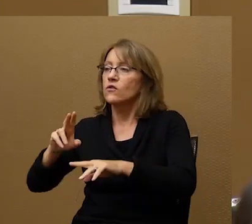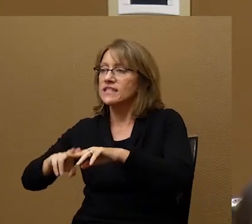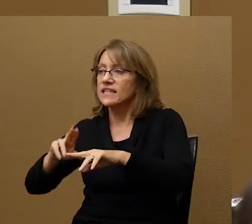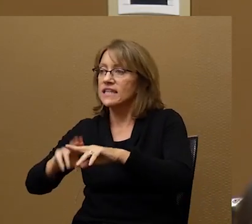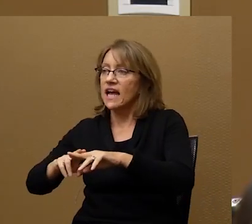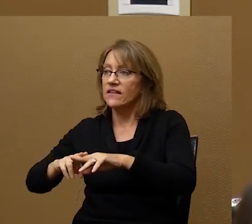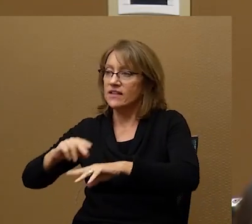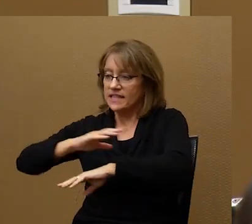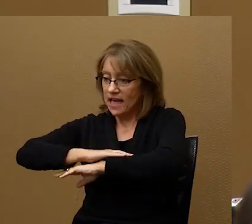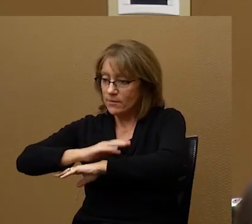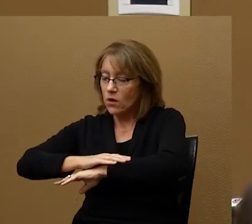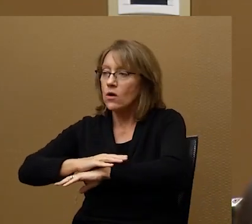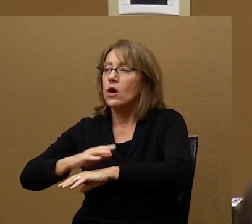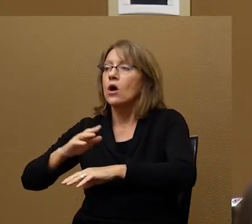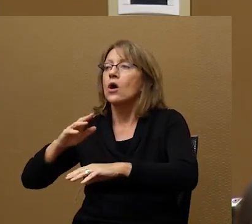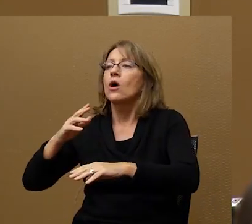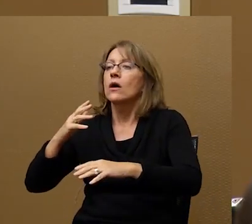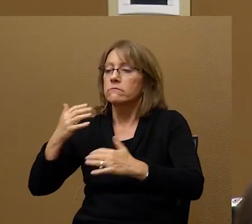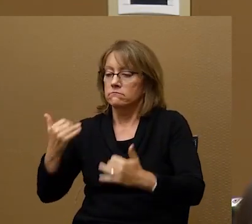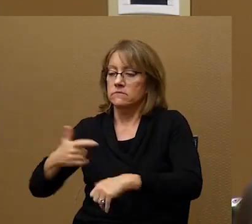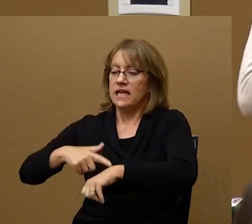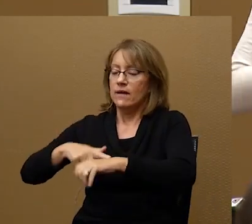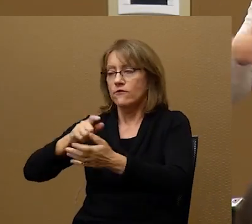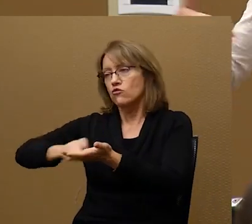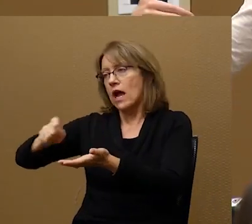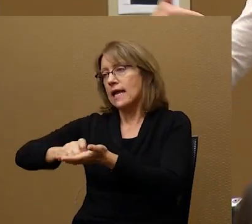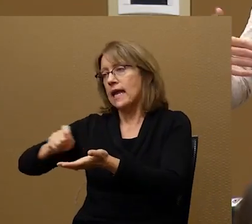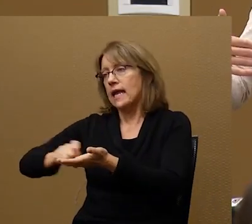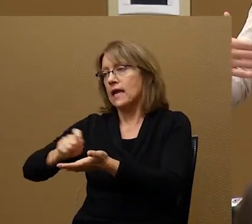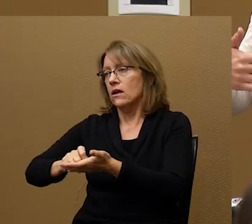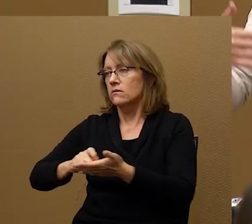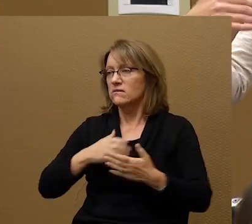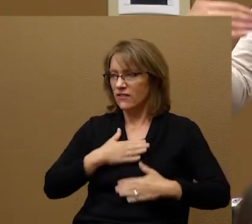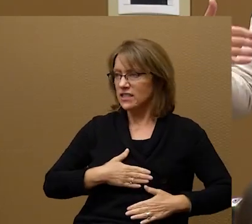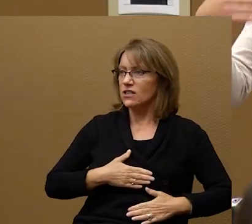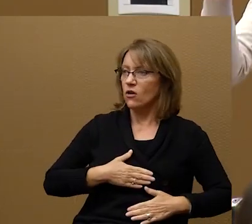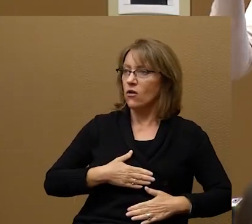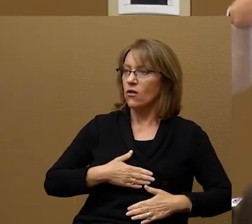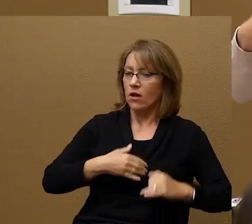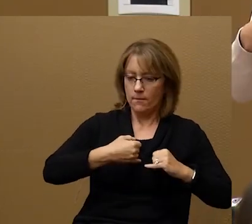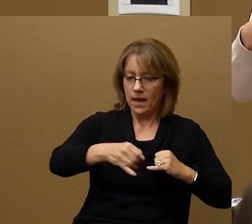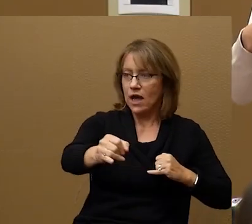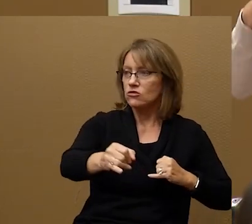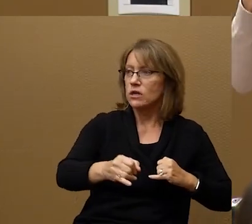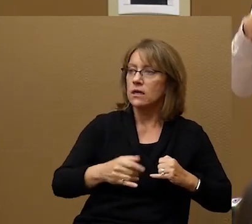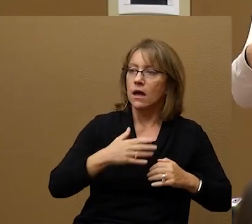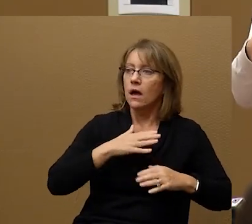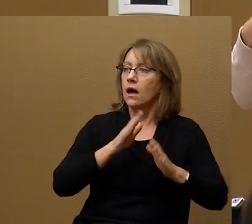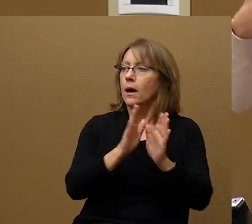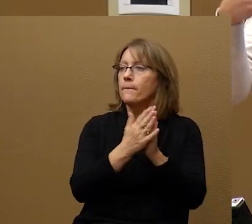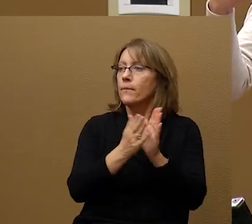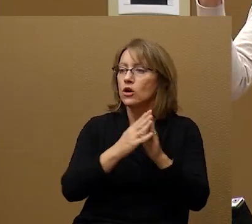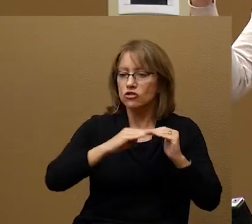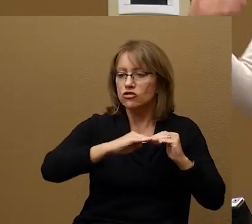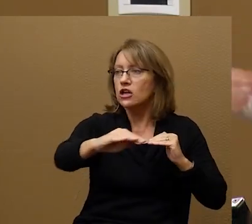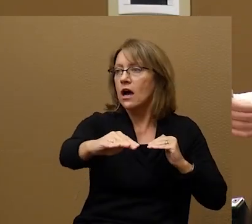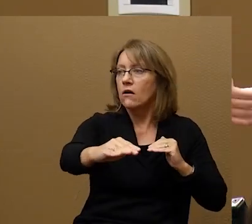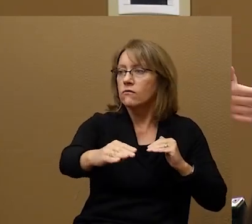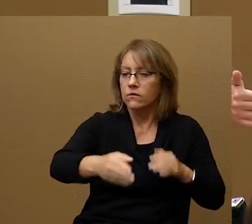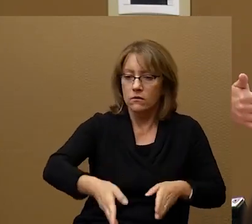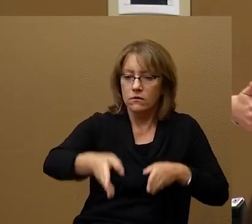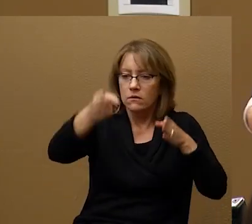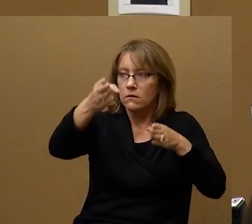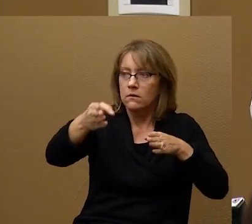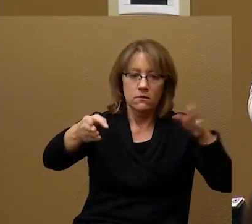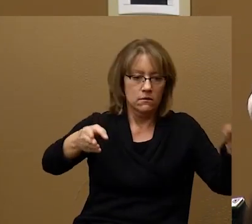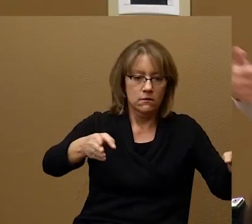boundaries, there's like a bookshelf, there's physical boundaries that show the student where they're going to be and what